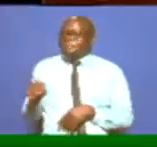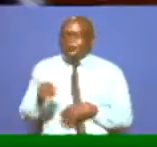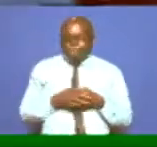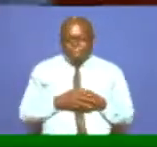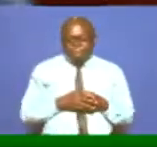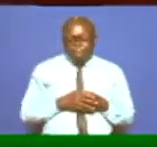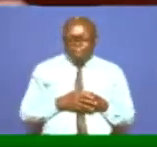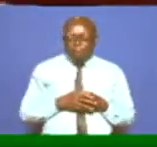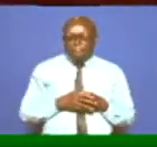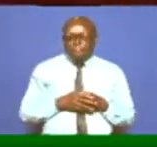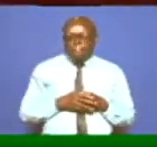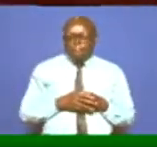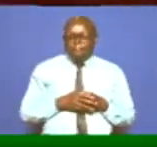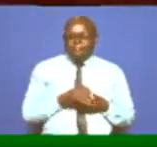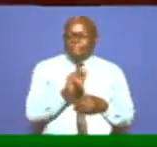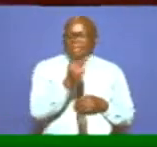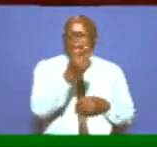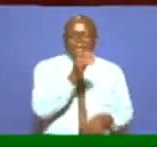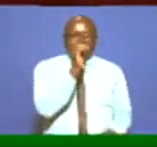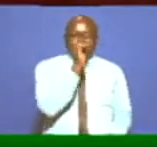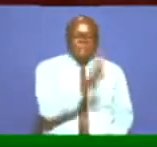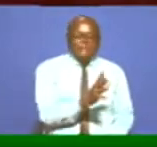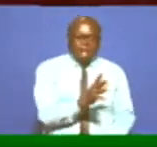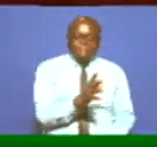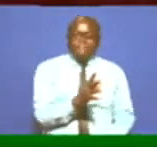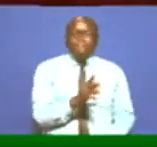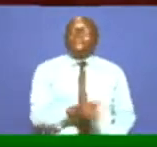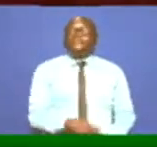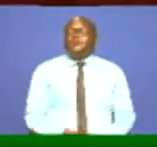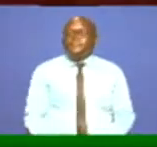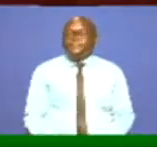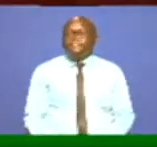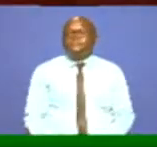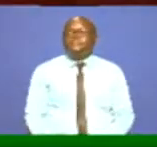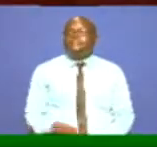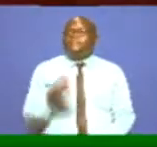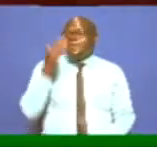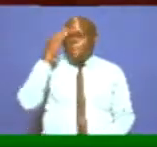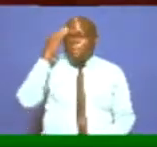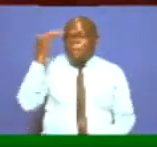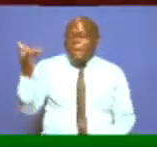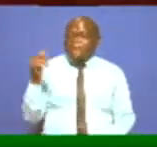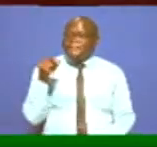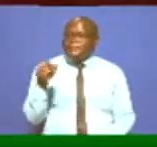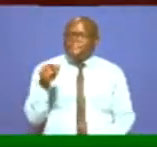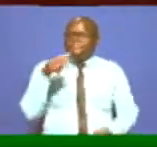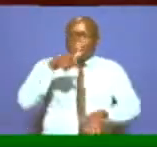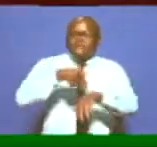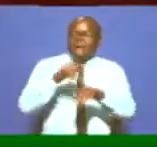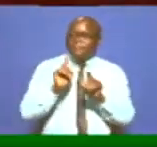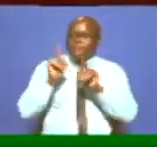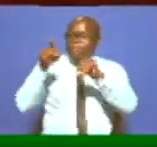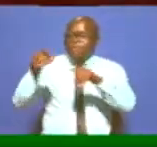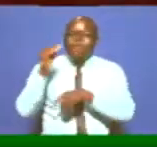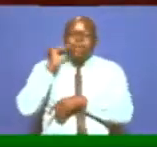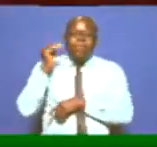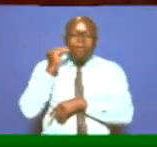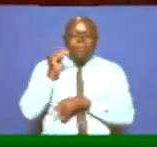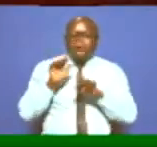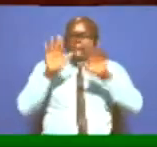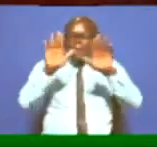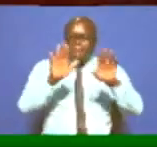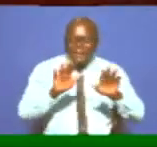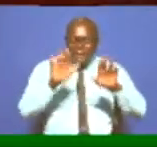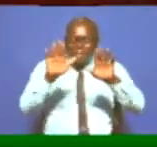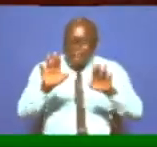in Kenya are very expensive. Honorable Speaker, the reason why when you go home to campaign and